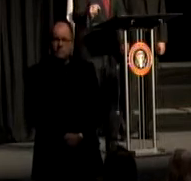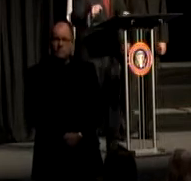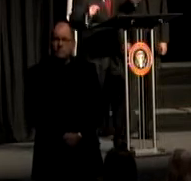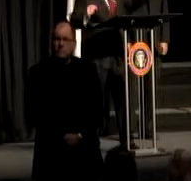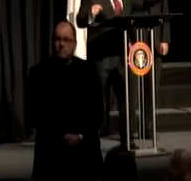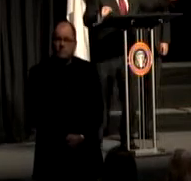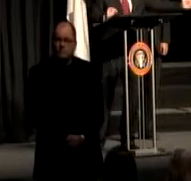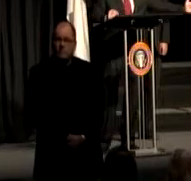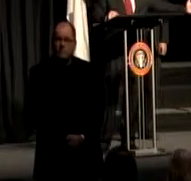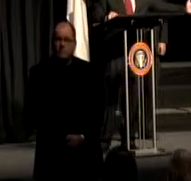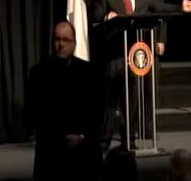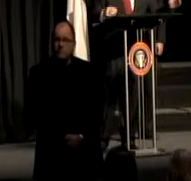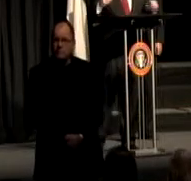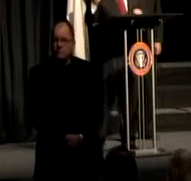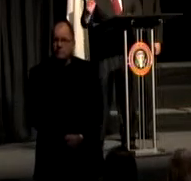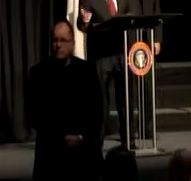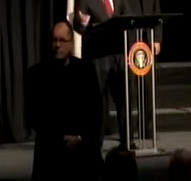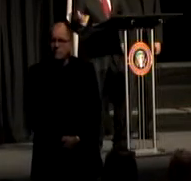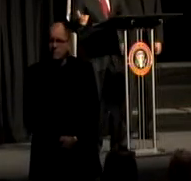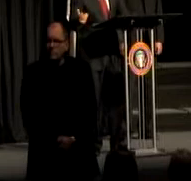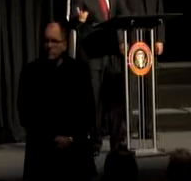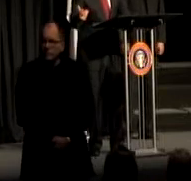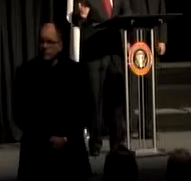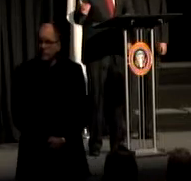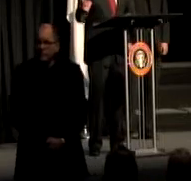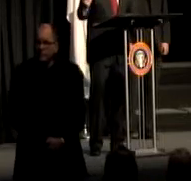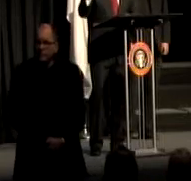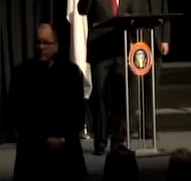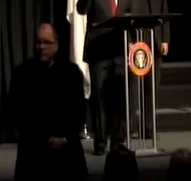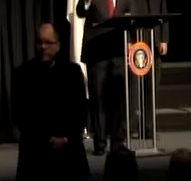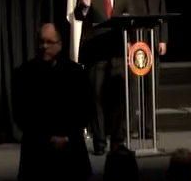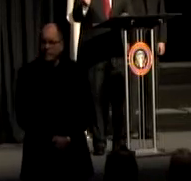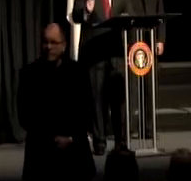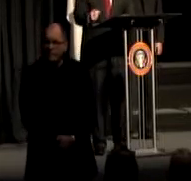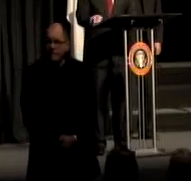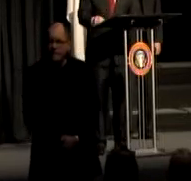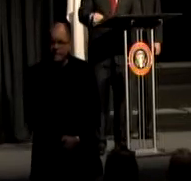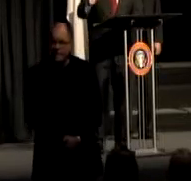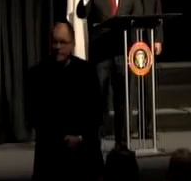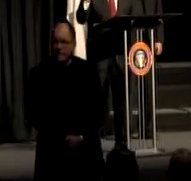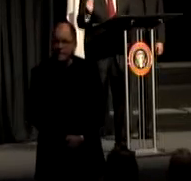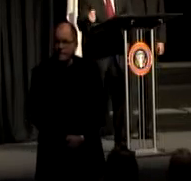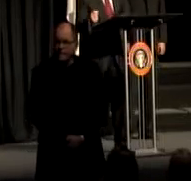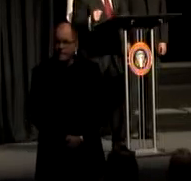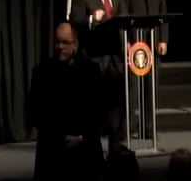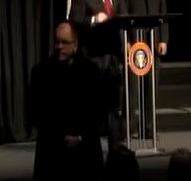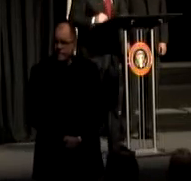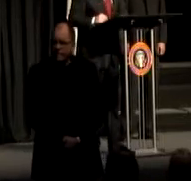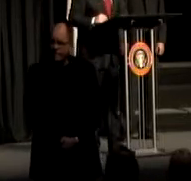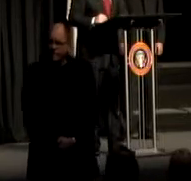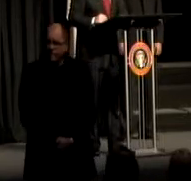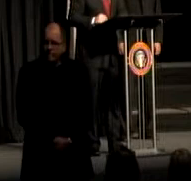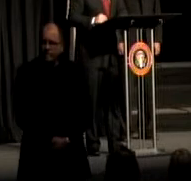me in my volunteerism and in my resources so the Lord can be glorified so ministry